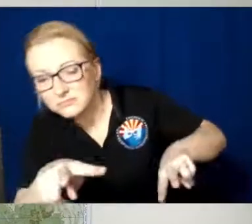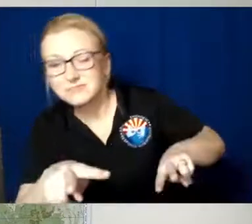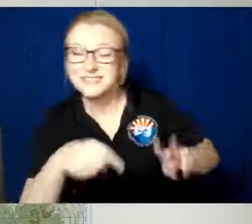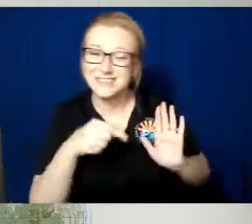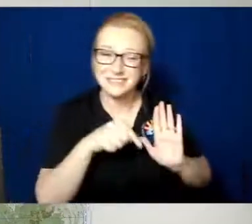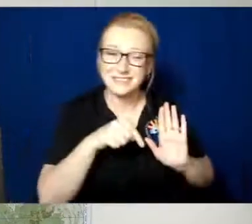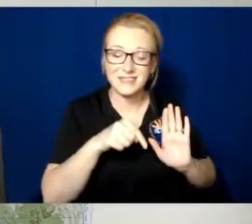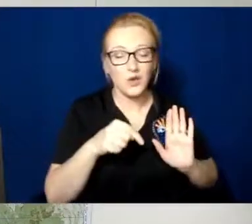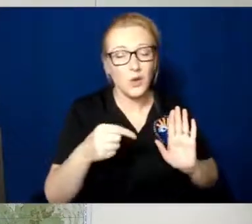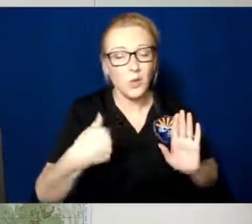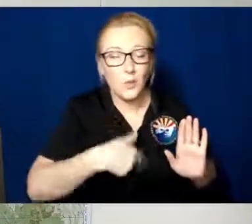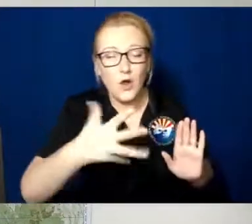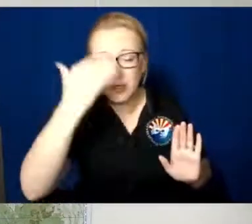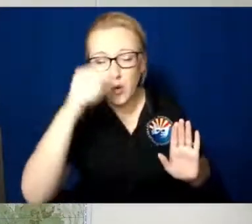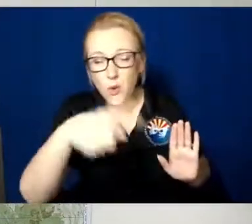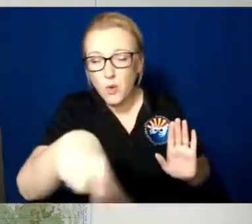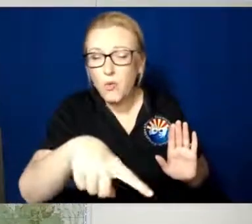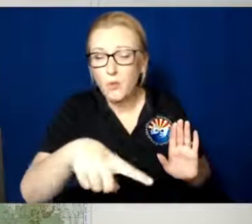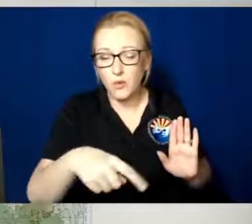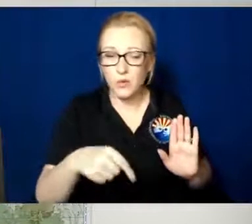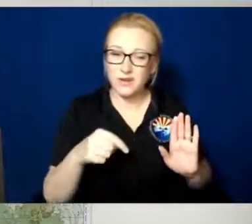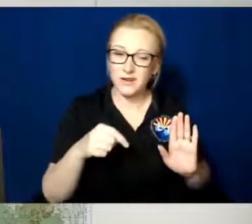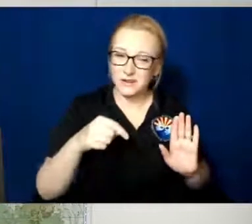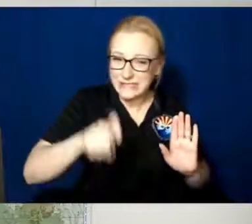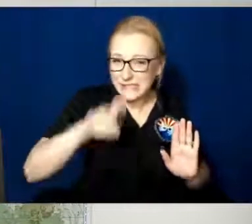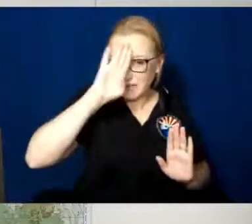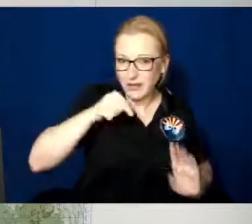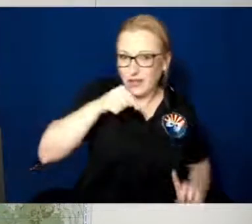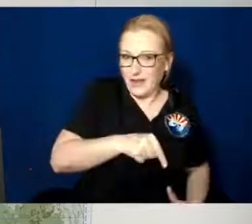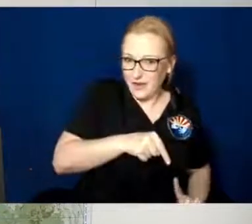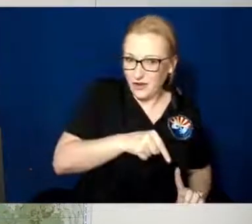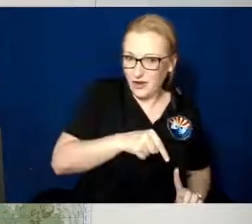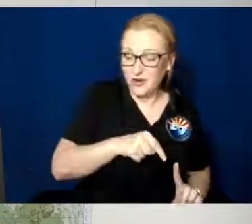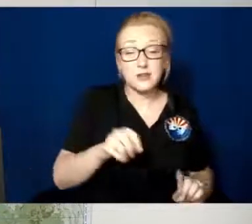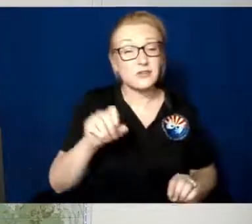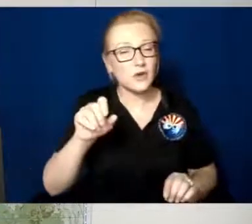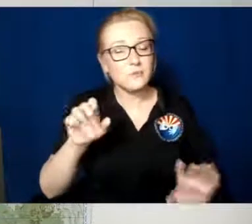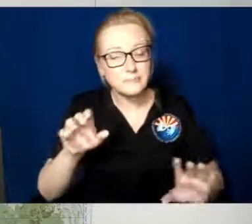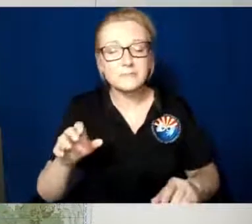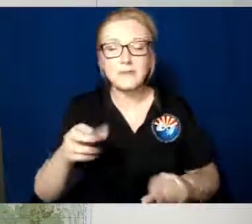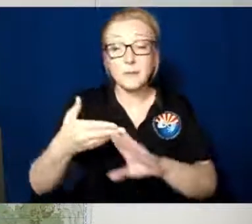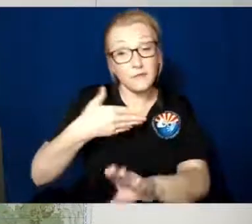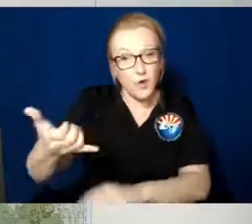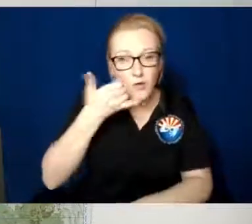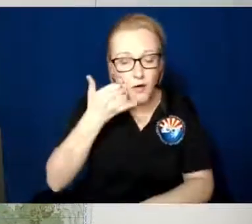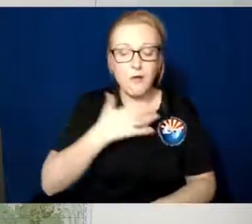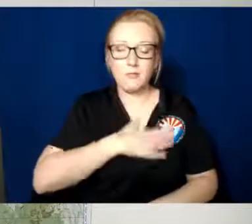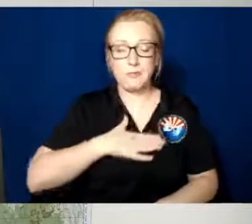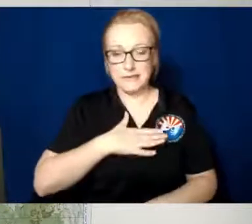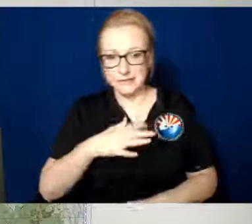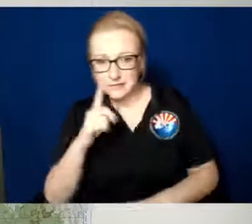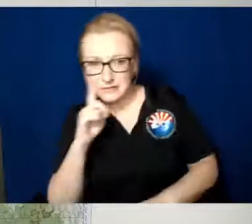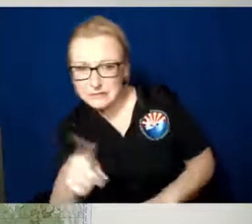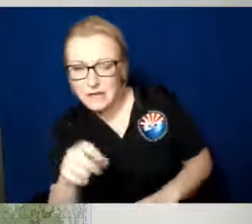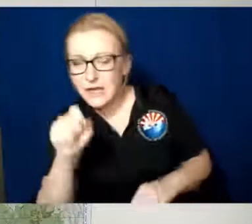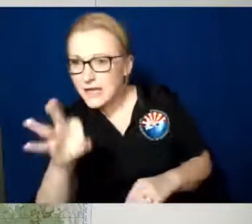in there, so that we ask you to really look at that smoke. If it's surrounded by black, and what we mean by black is everything's burned